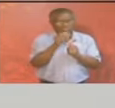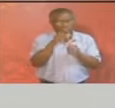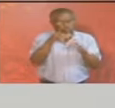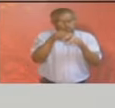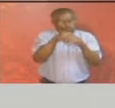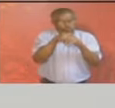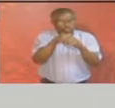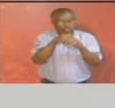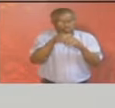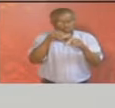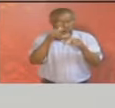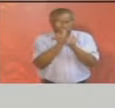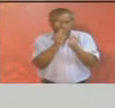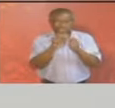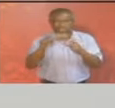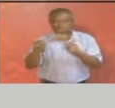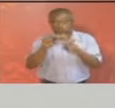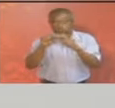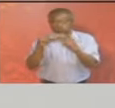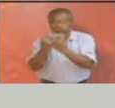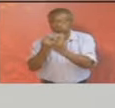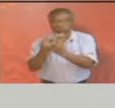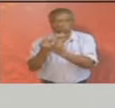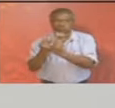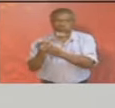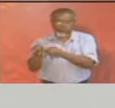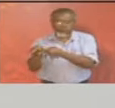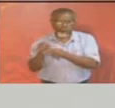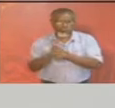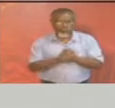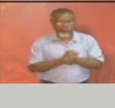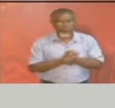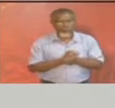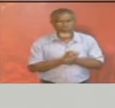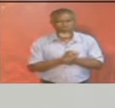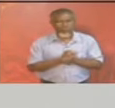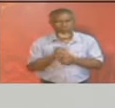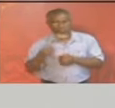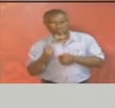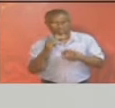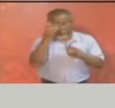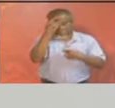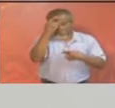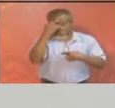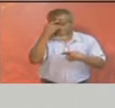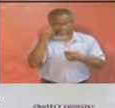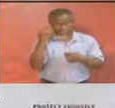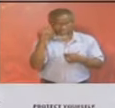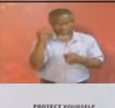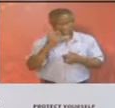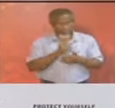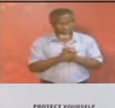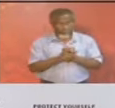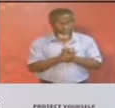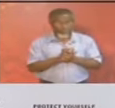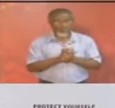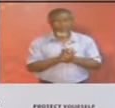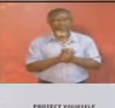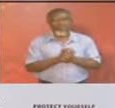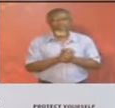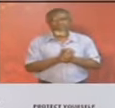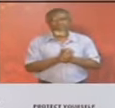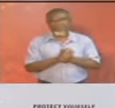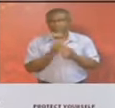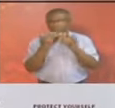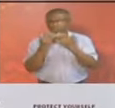other comorbidities in terms of the risk for adverse outcomes. So thank you for those 2 questions. Thank you very much, Dr.